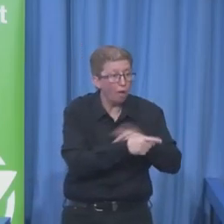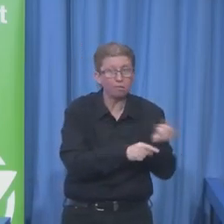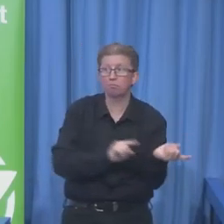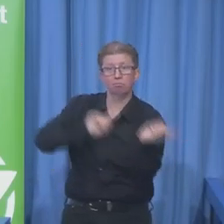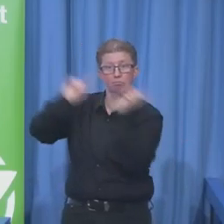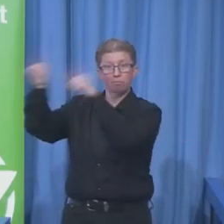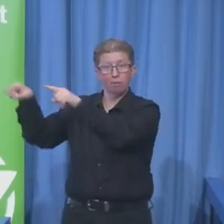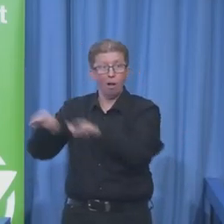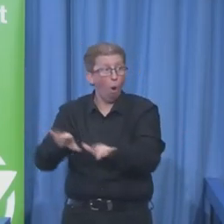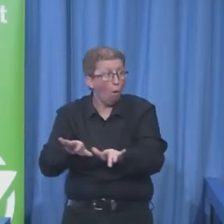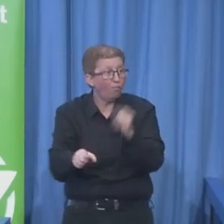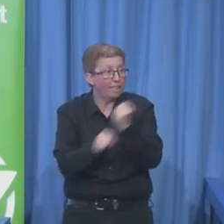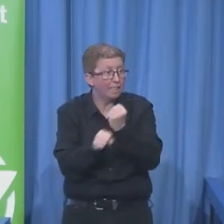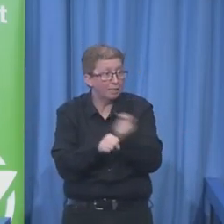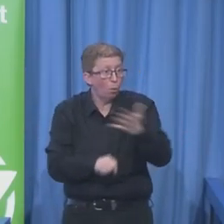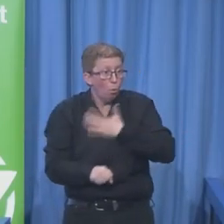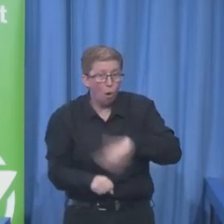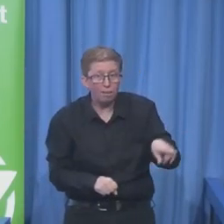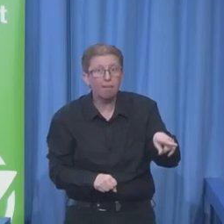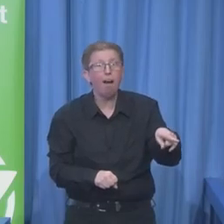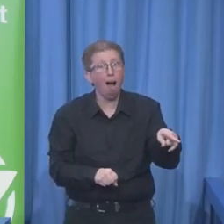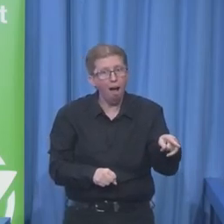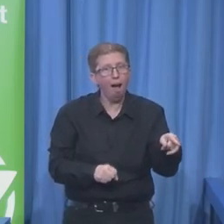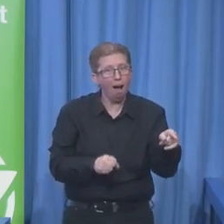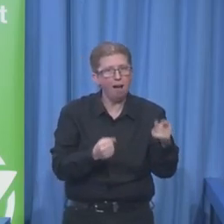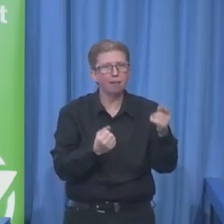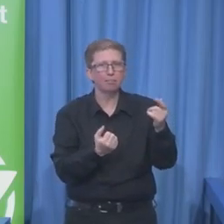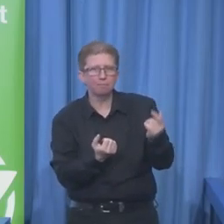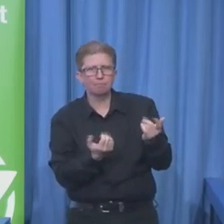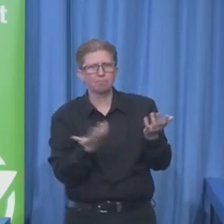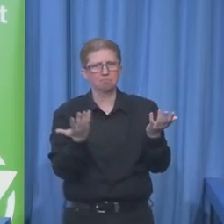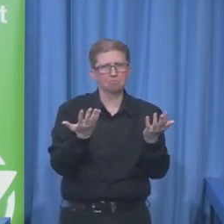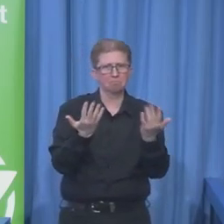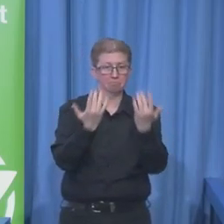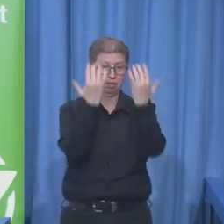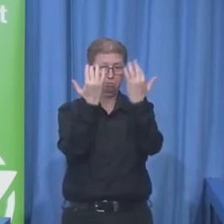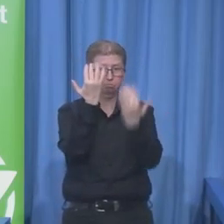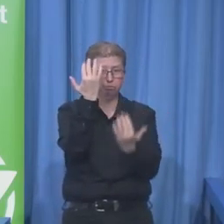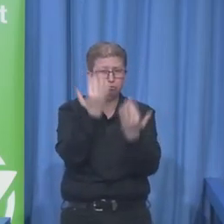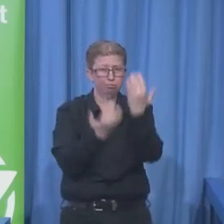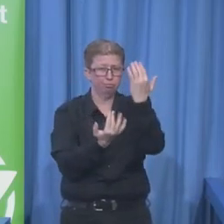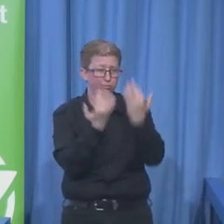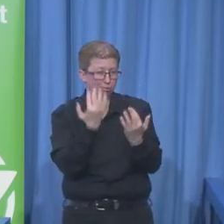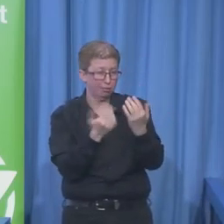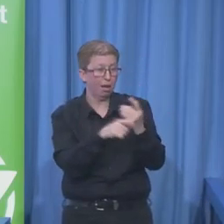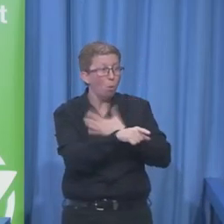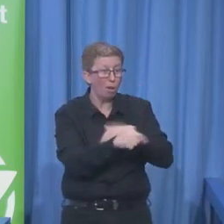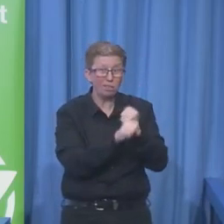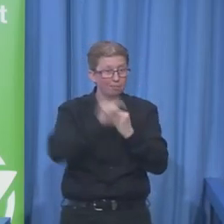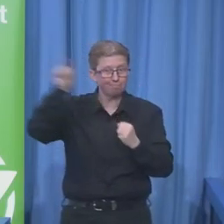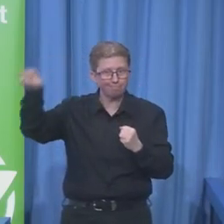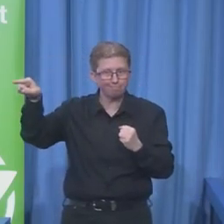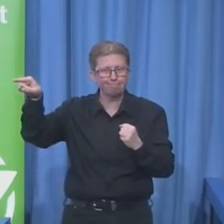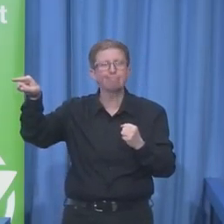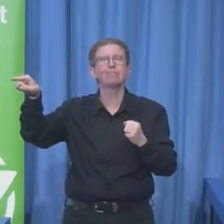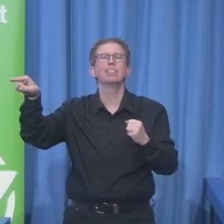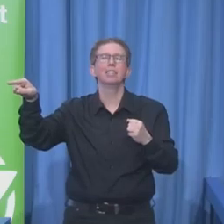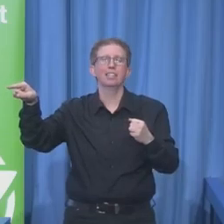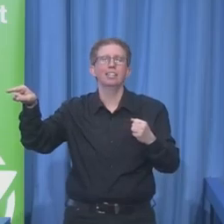of accountancy. And so in the beginning, she needed quite a lot of explanation and guidance that the staff of our service center